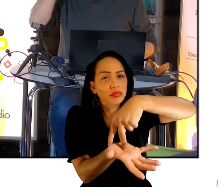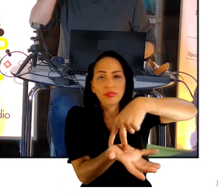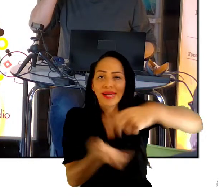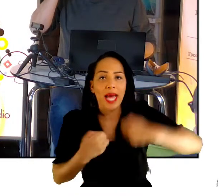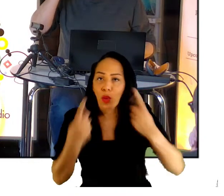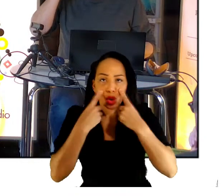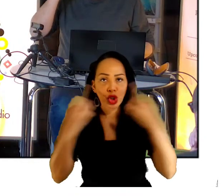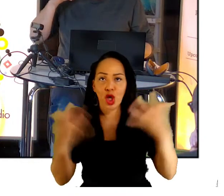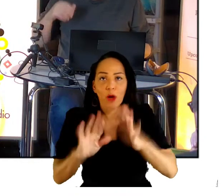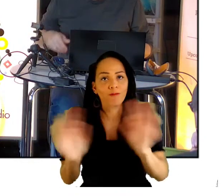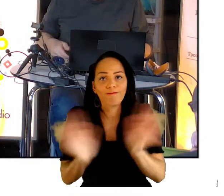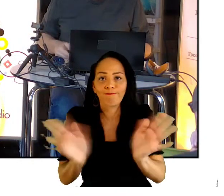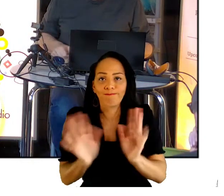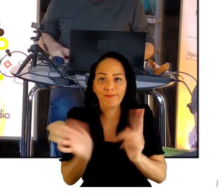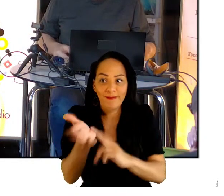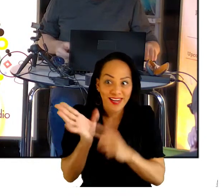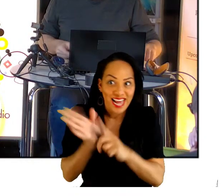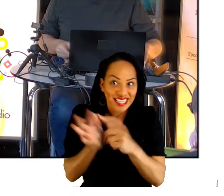Certainly not for Natalie.